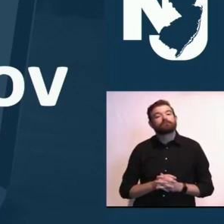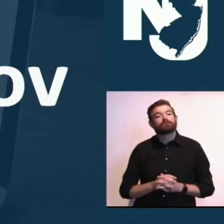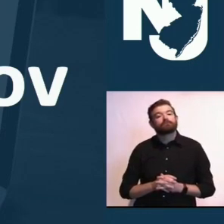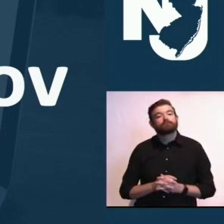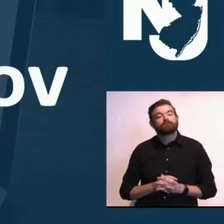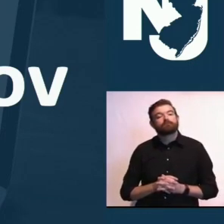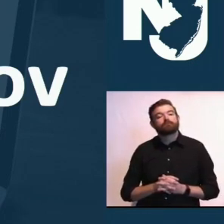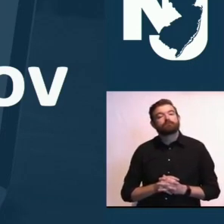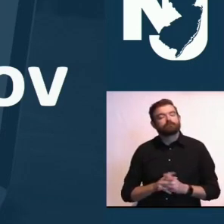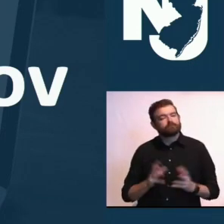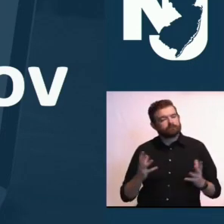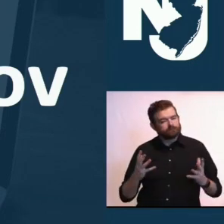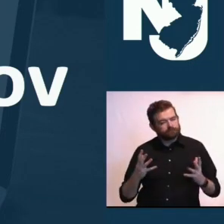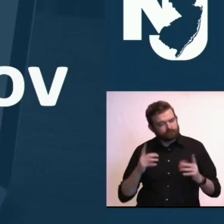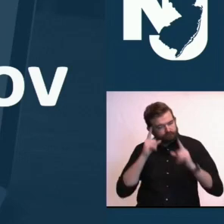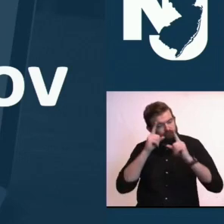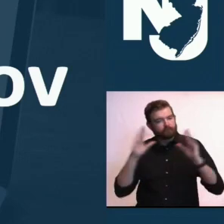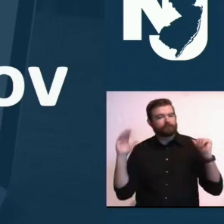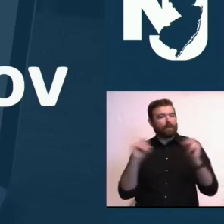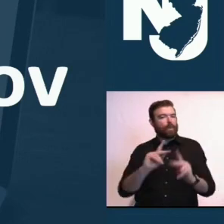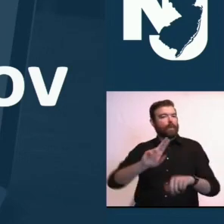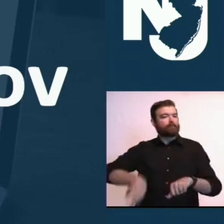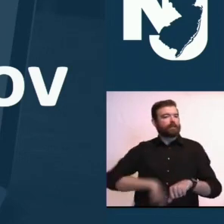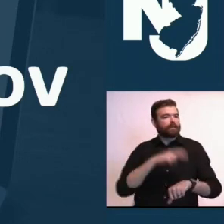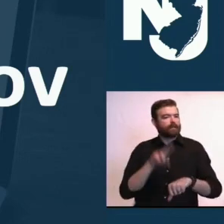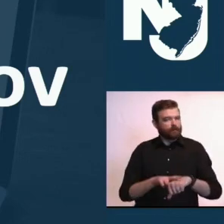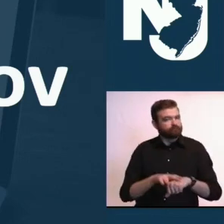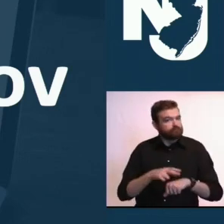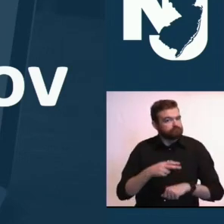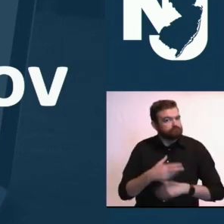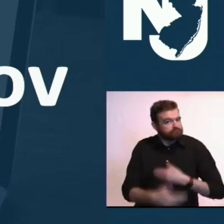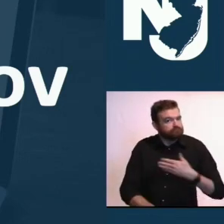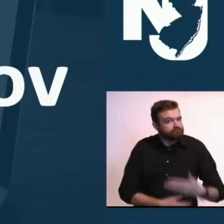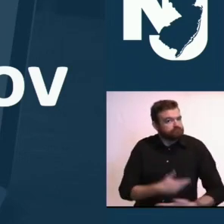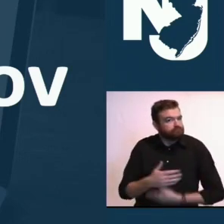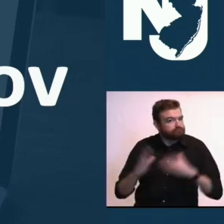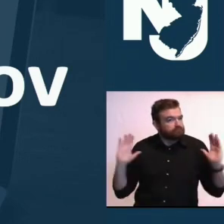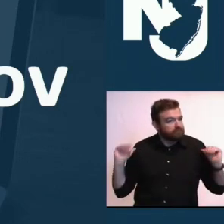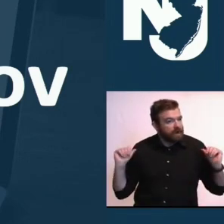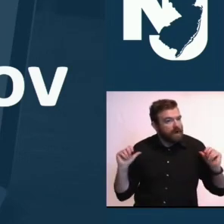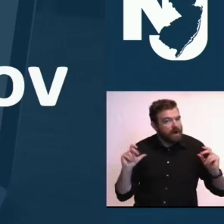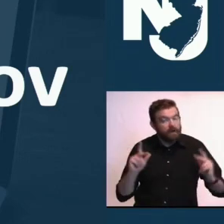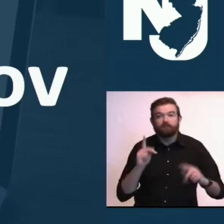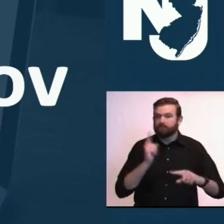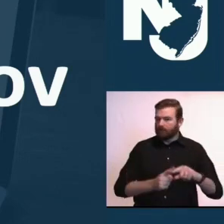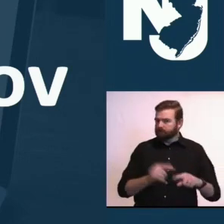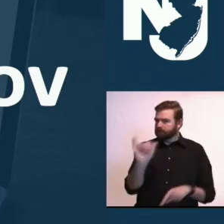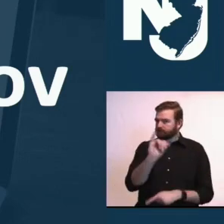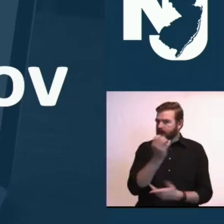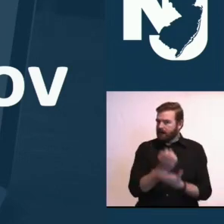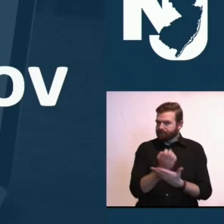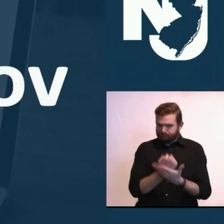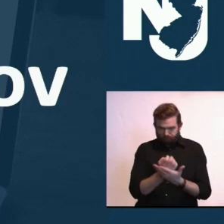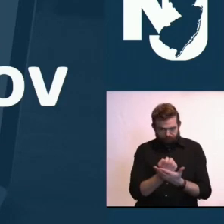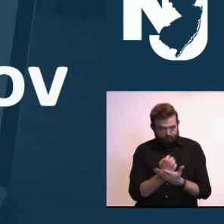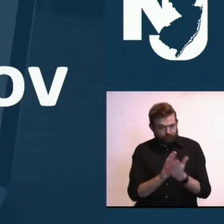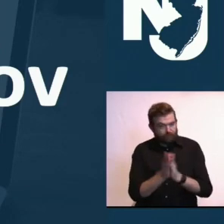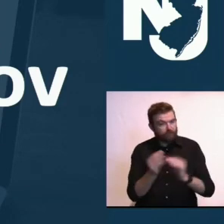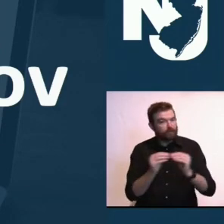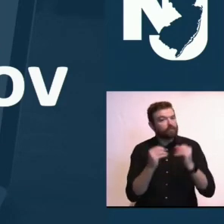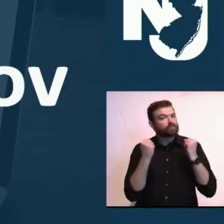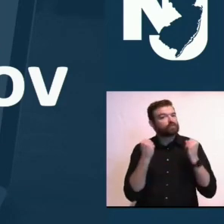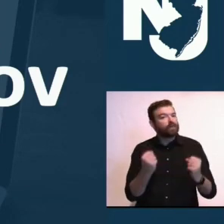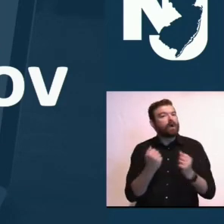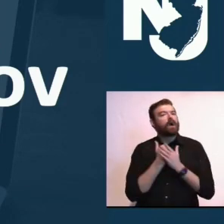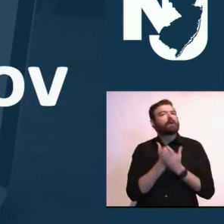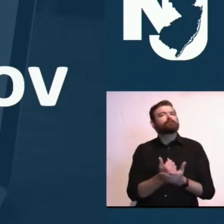teeth of this pandemic, we've also made real progress in making our economy stronger and working for more of our families. And we've also made real